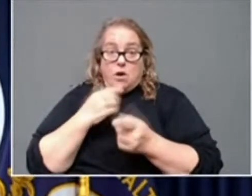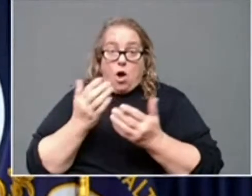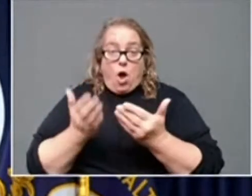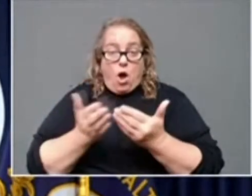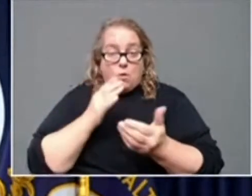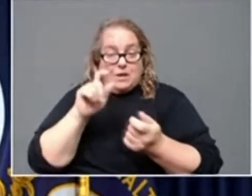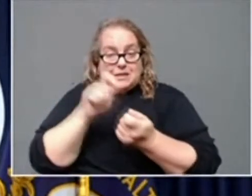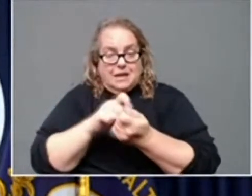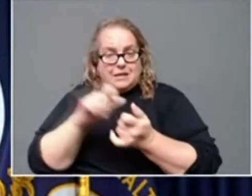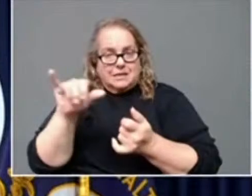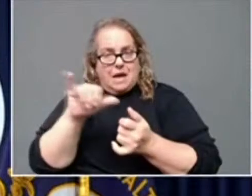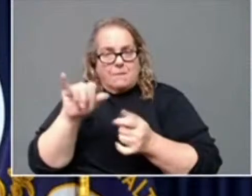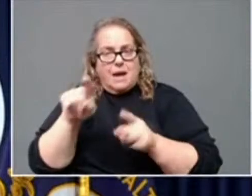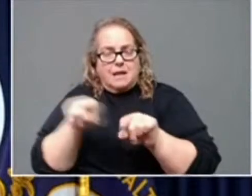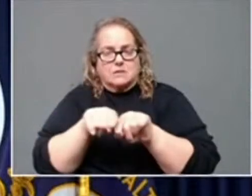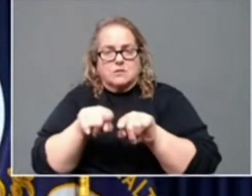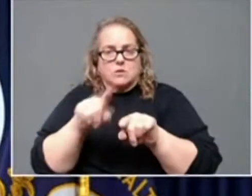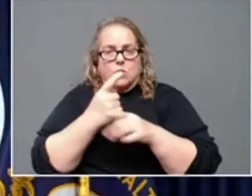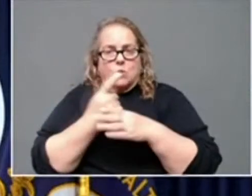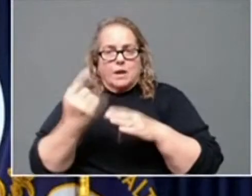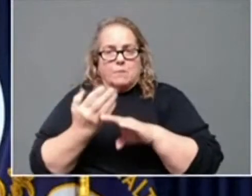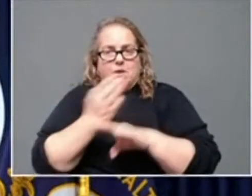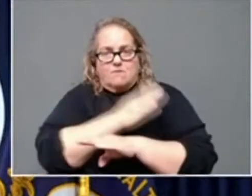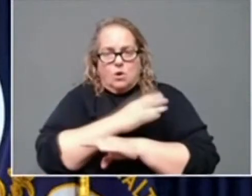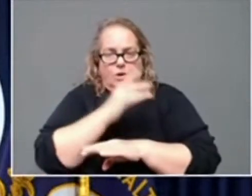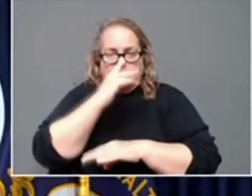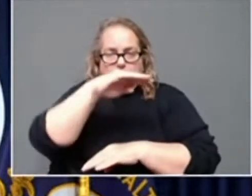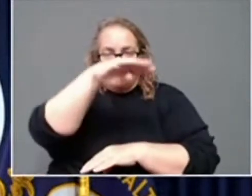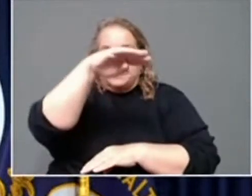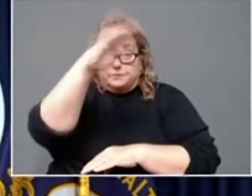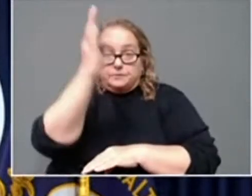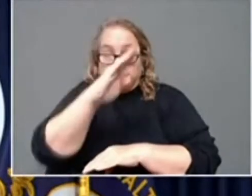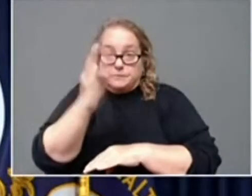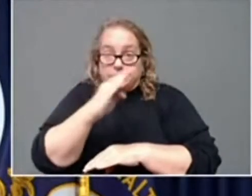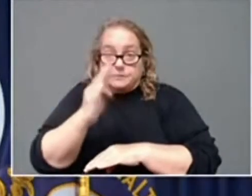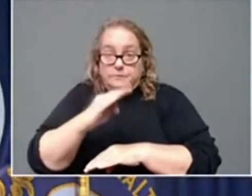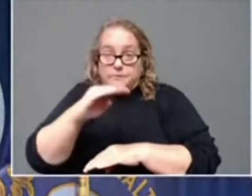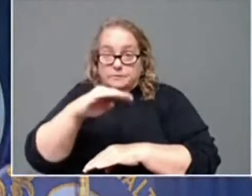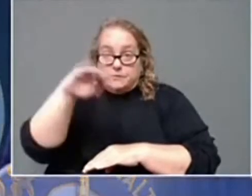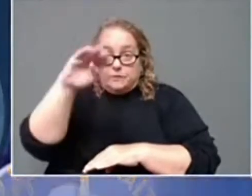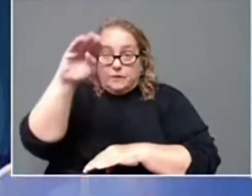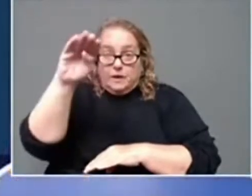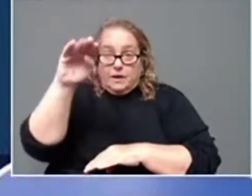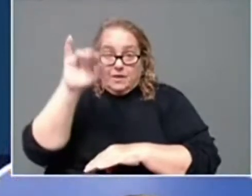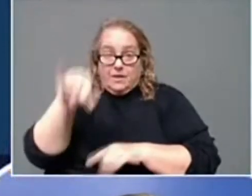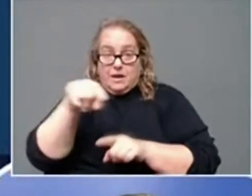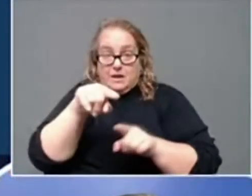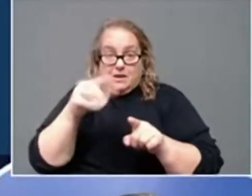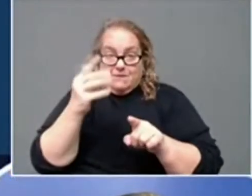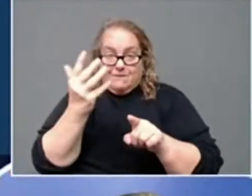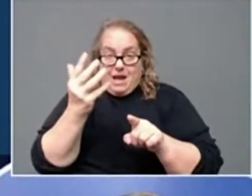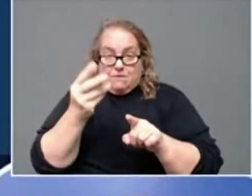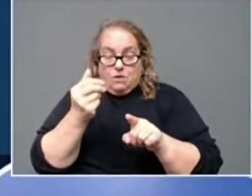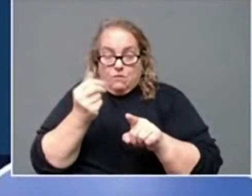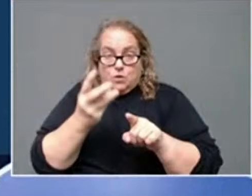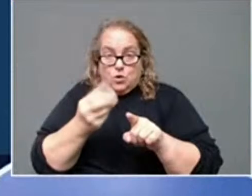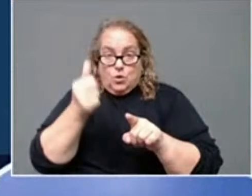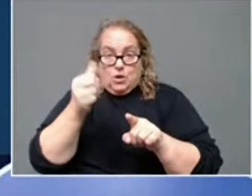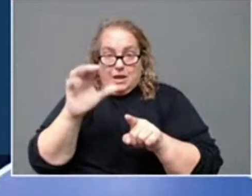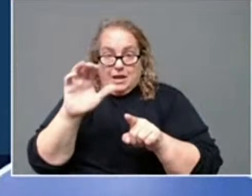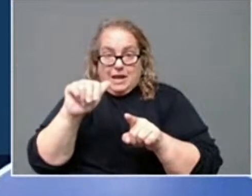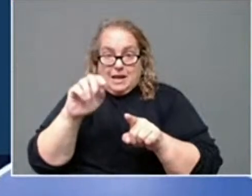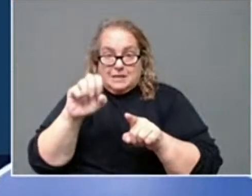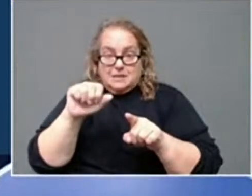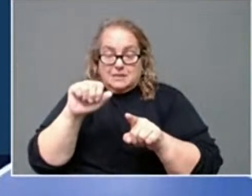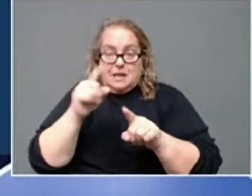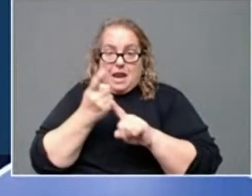same as the week before. If we can show the stair-stepper chart, 5 fewer cases last week than the week